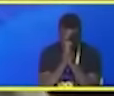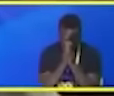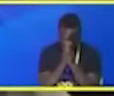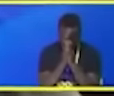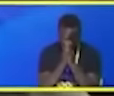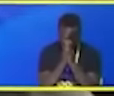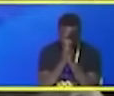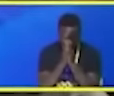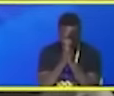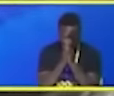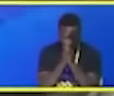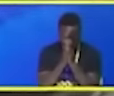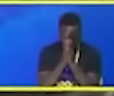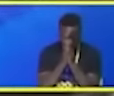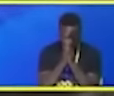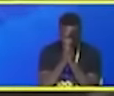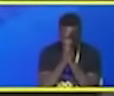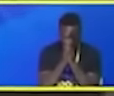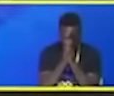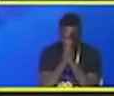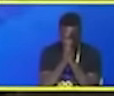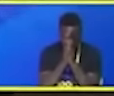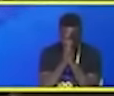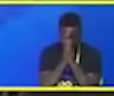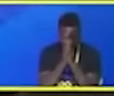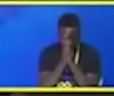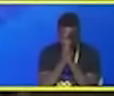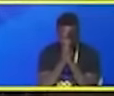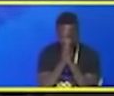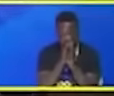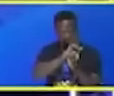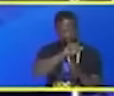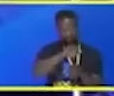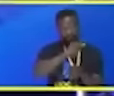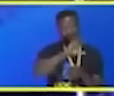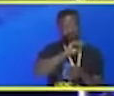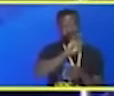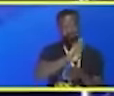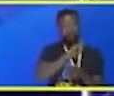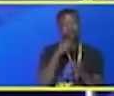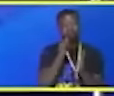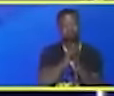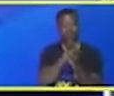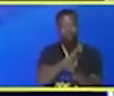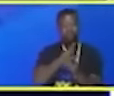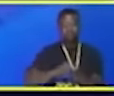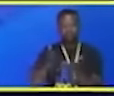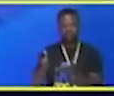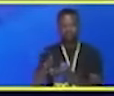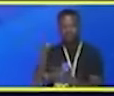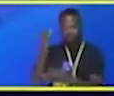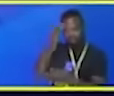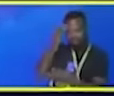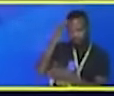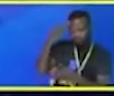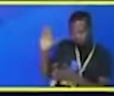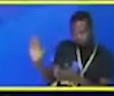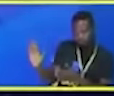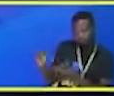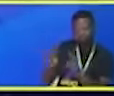Do not make the mistake of Jacob. He said, the Lord was in this place and I knew not.